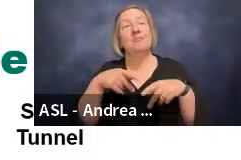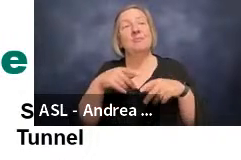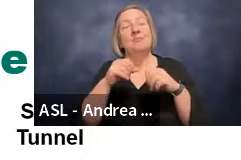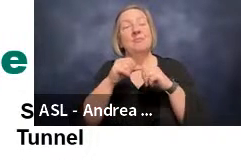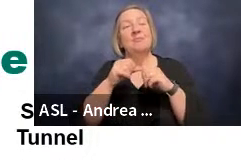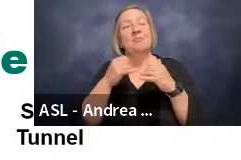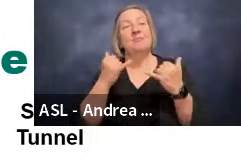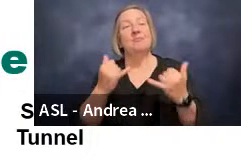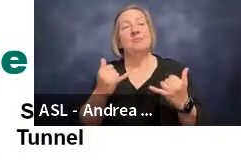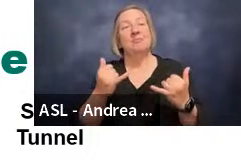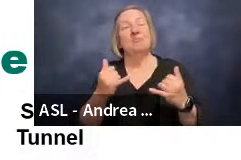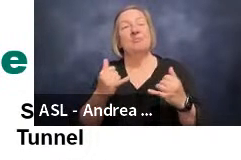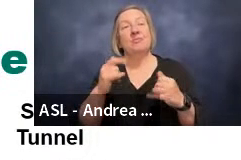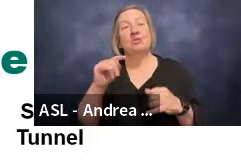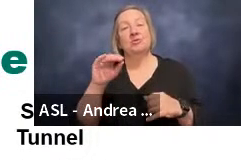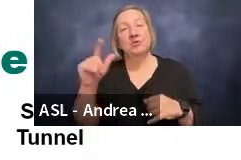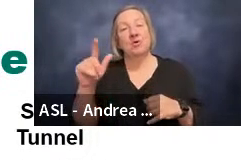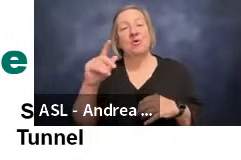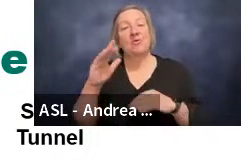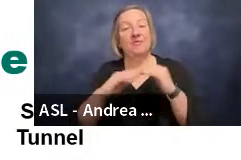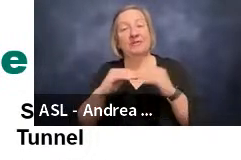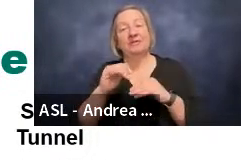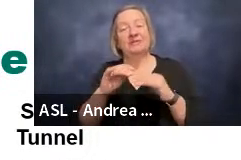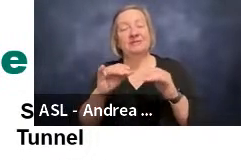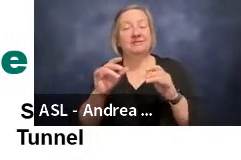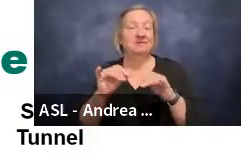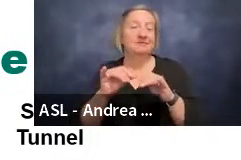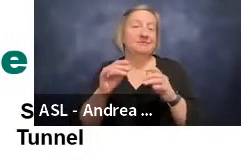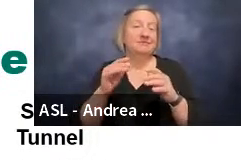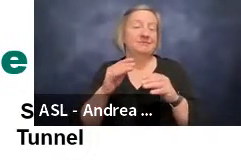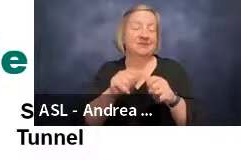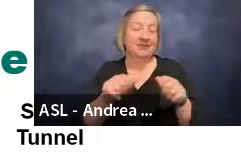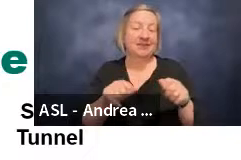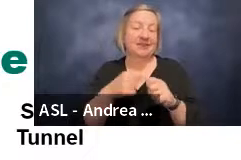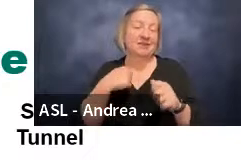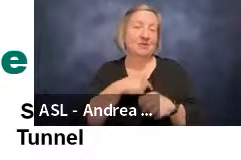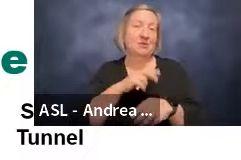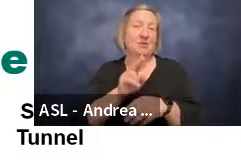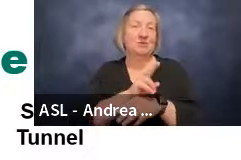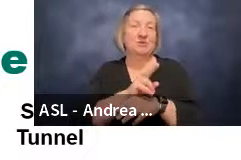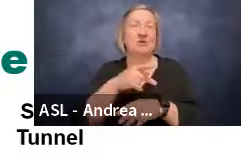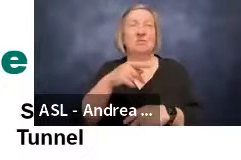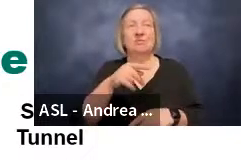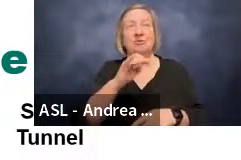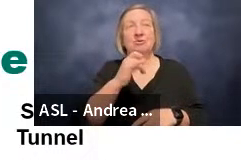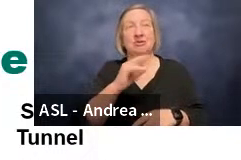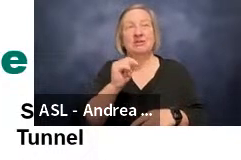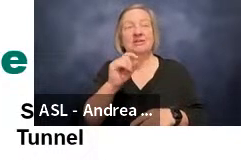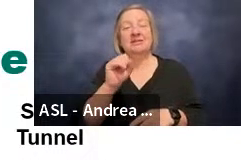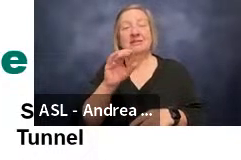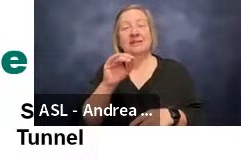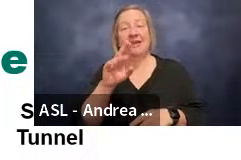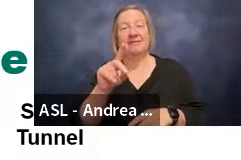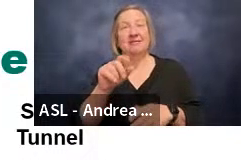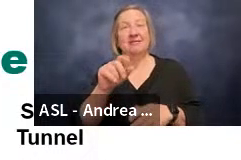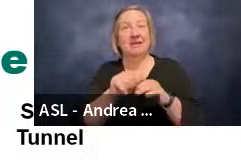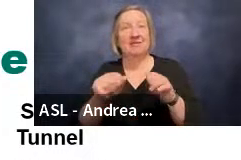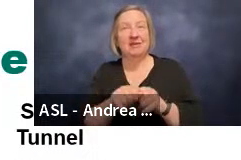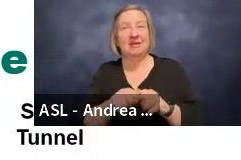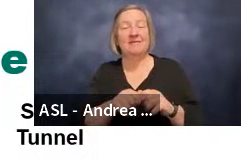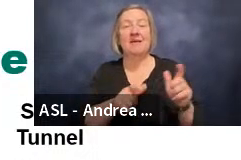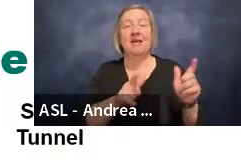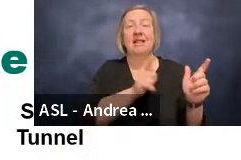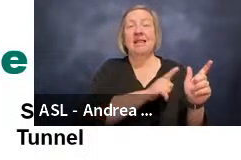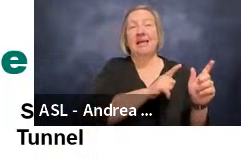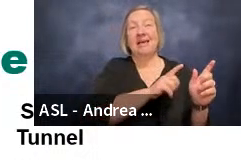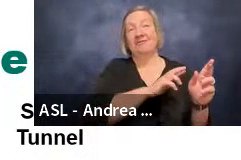in operation up in the Puget Sound area. From left to right, it just gives you